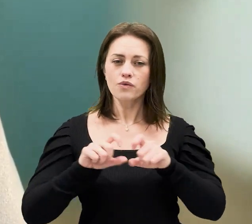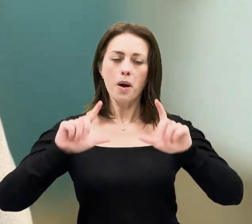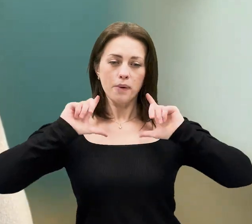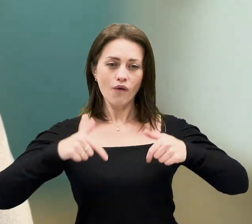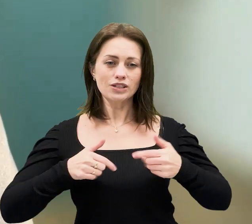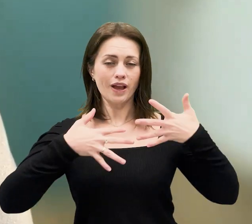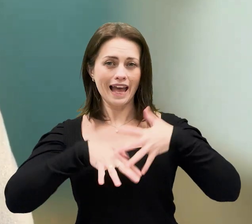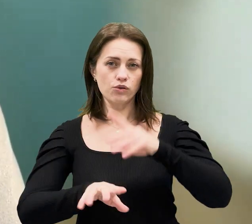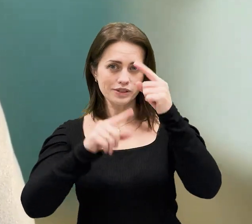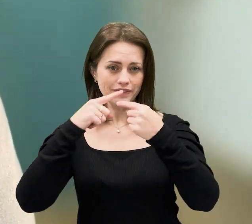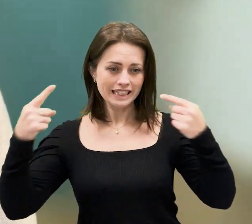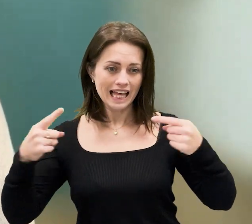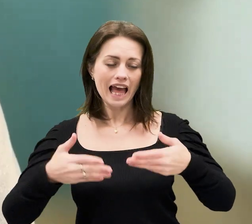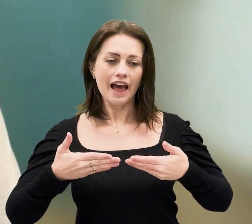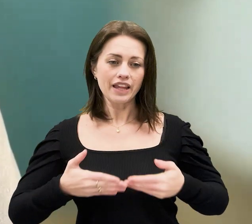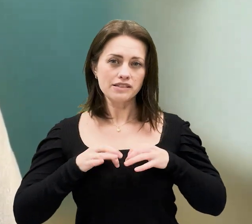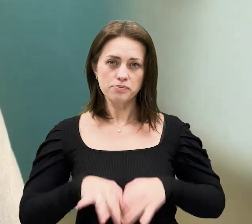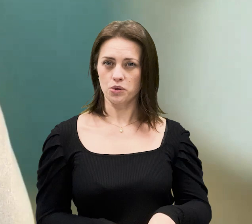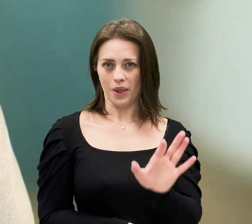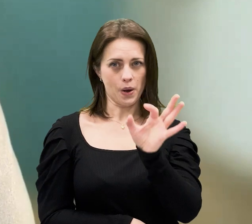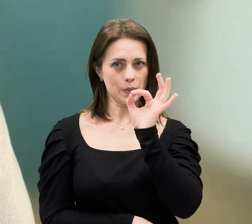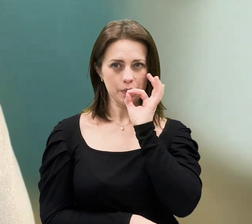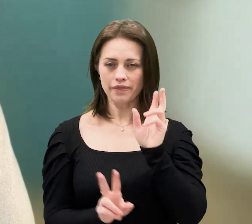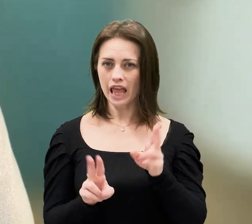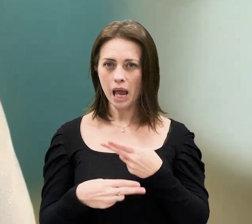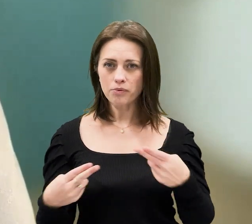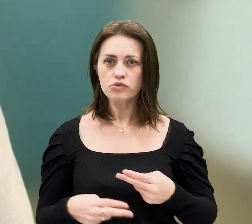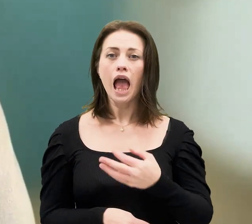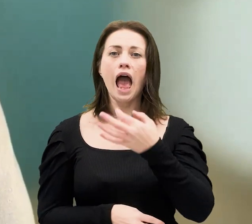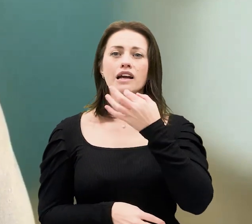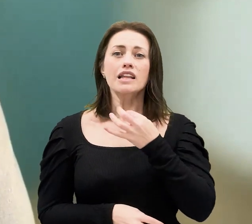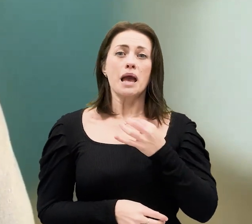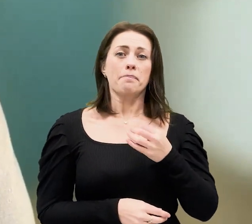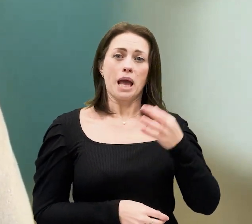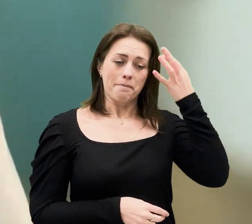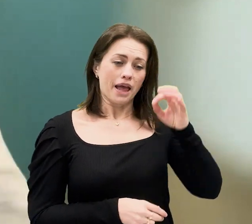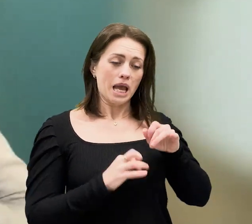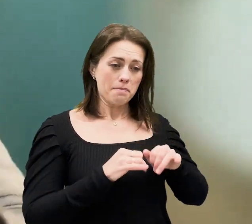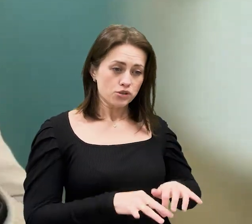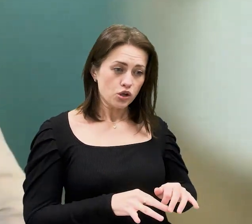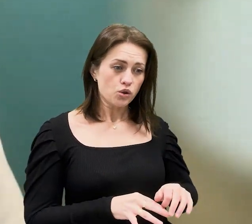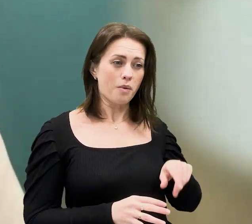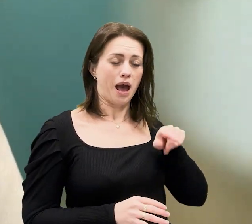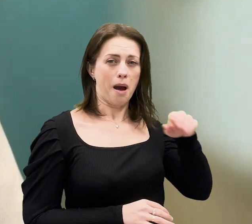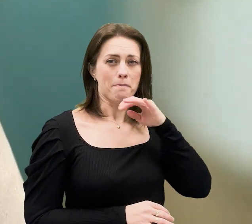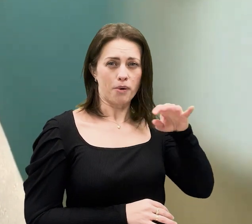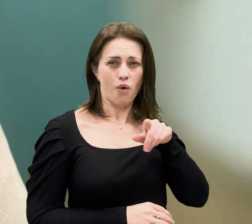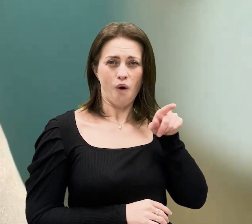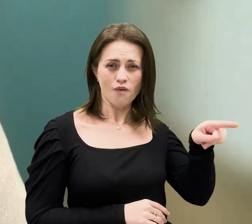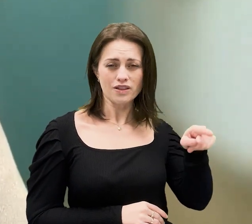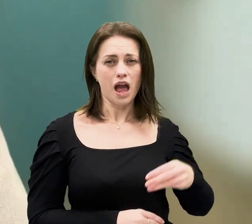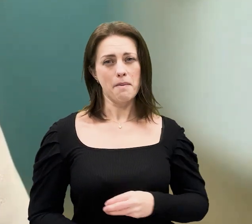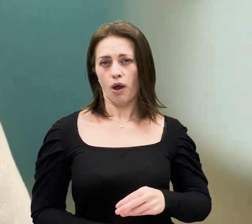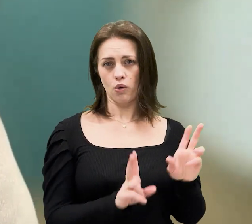in inclusive education, and she couldn't be here today. If she was here, she would talk to you at